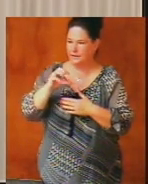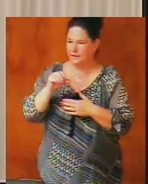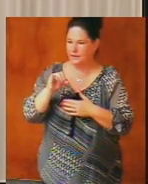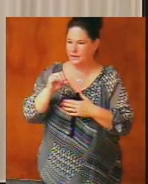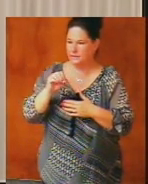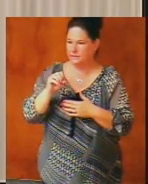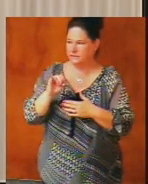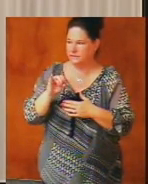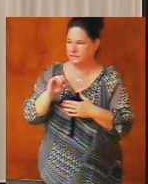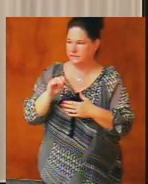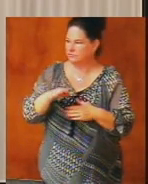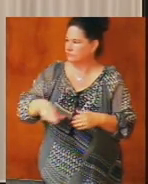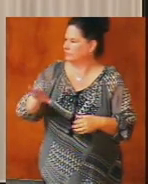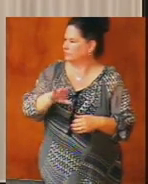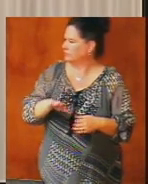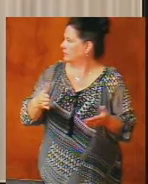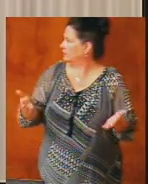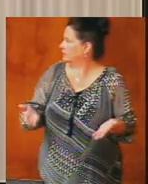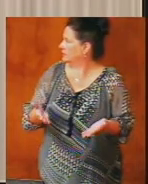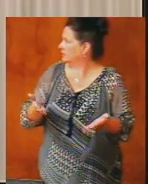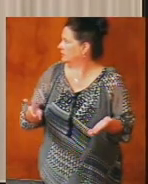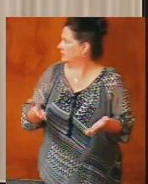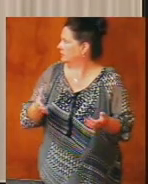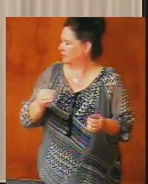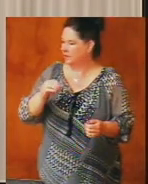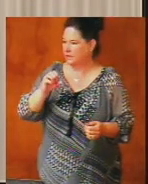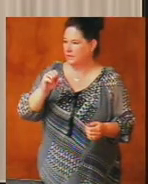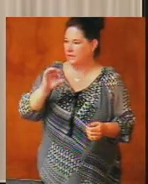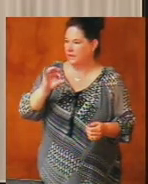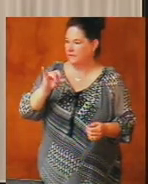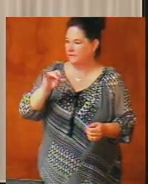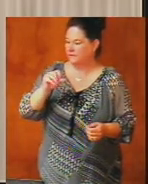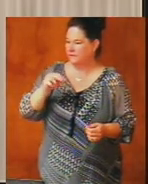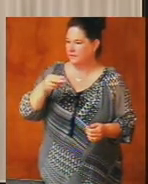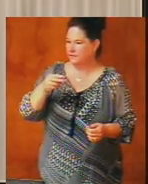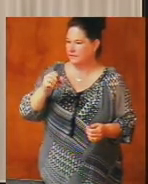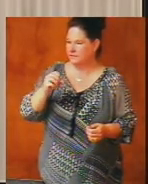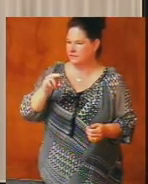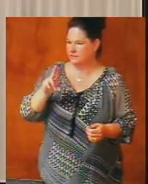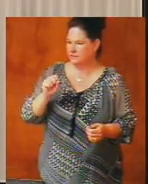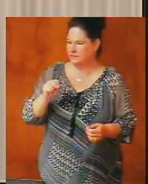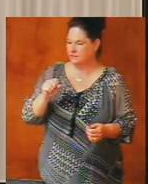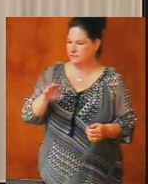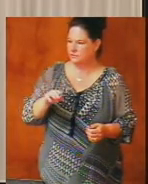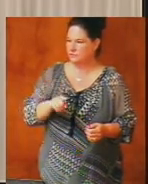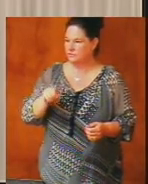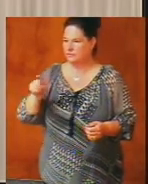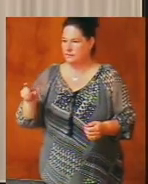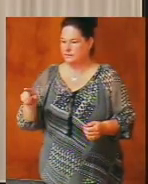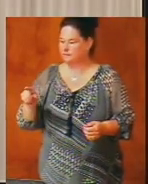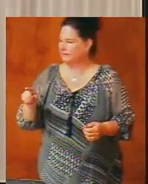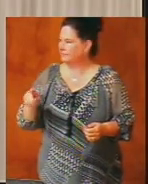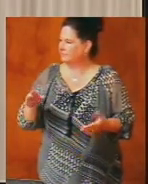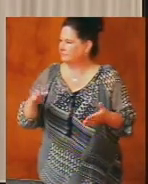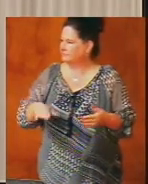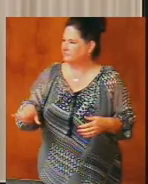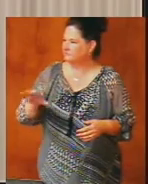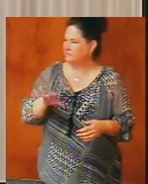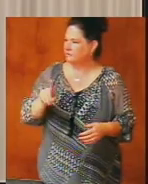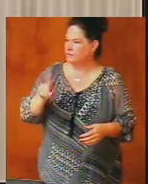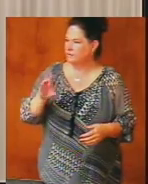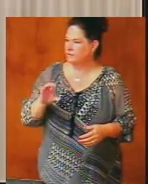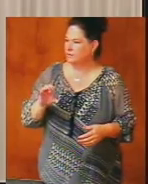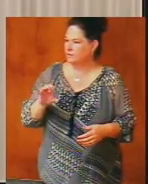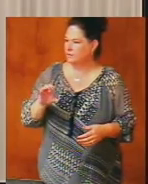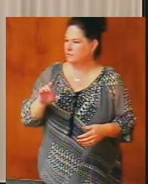Colossae is right about here and Ephesus is over there, about